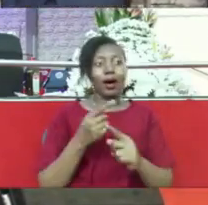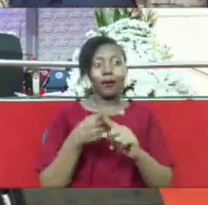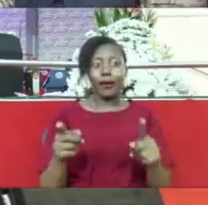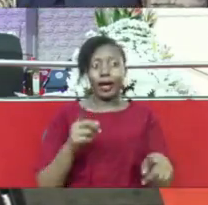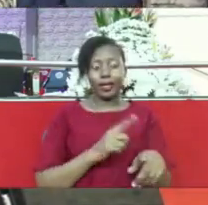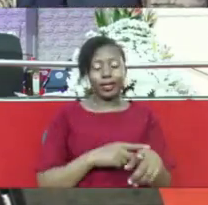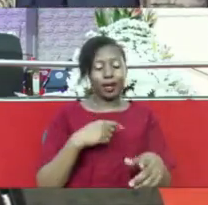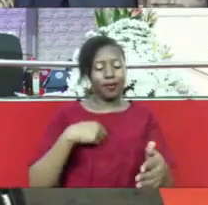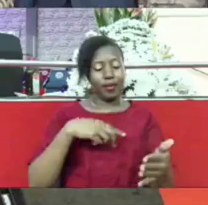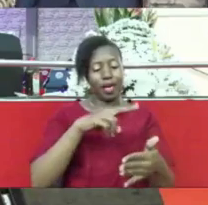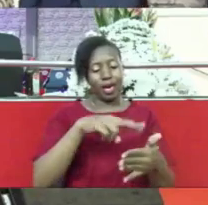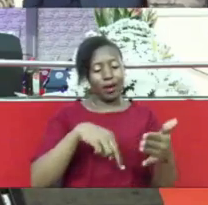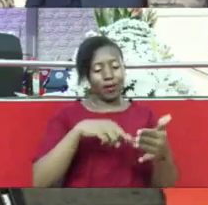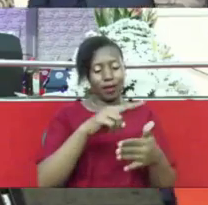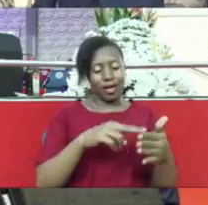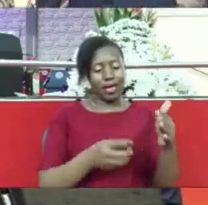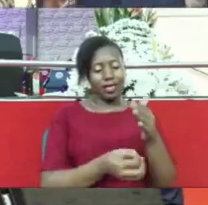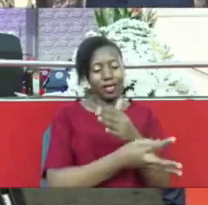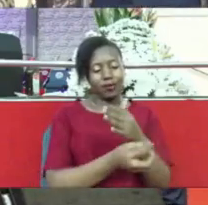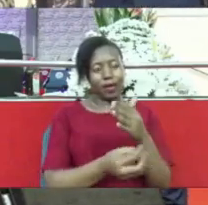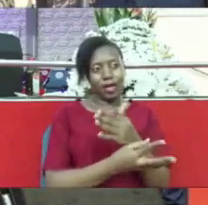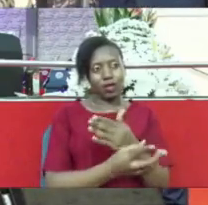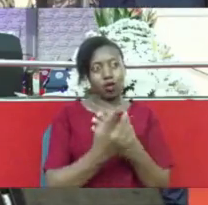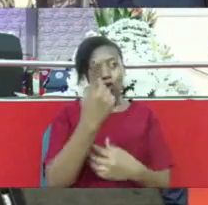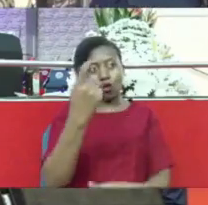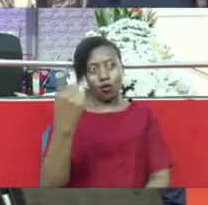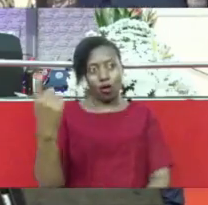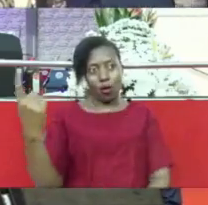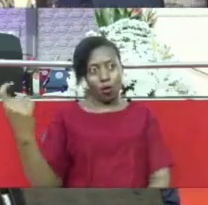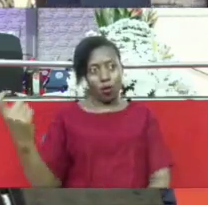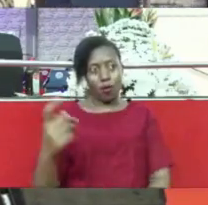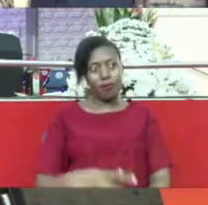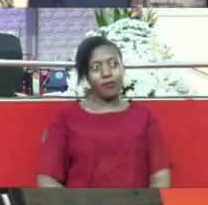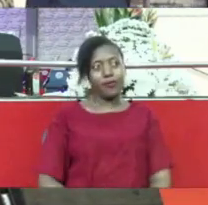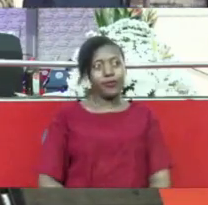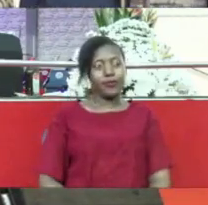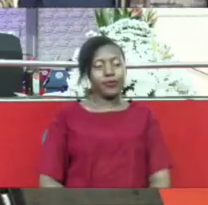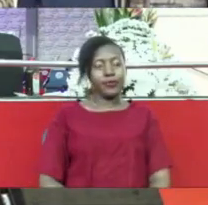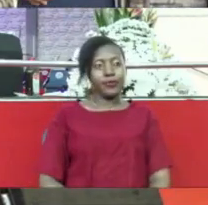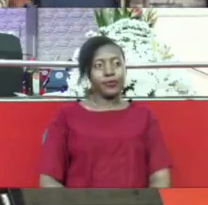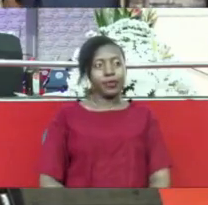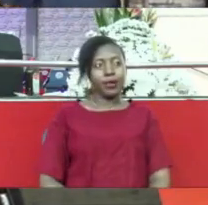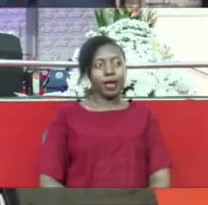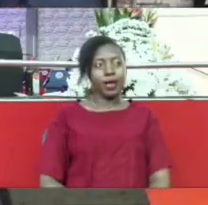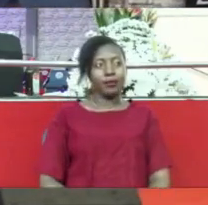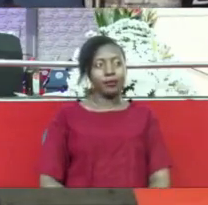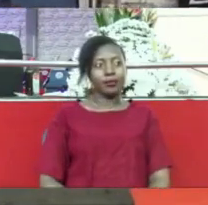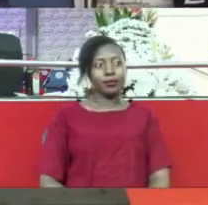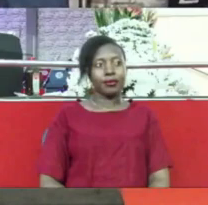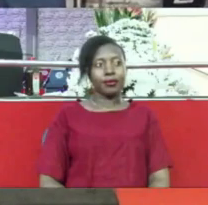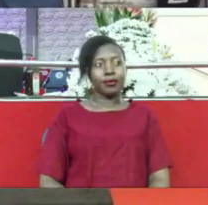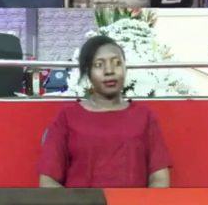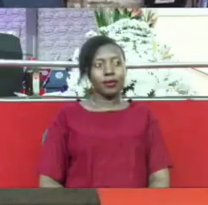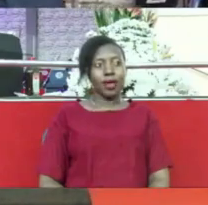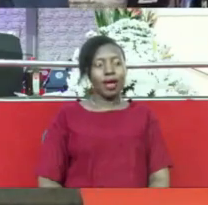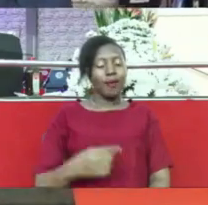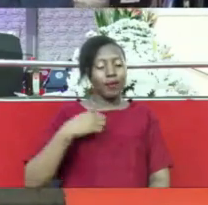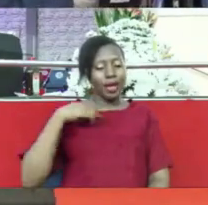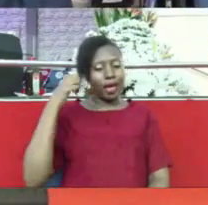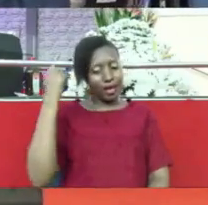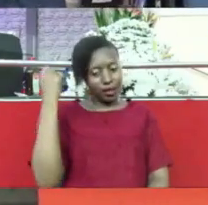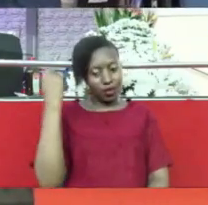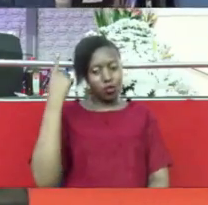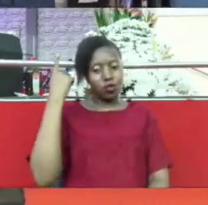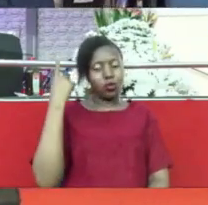through this description of a worm, niliposoma kuhusu mdudu huyu, it gave me an understanding.